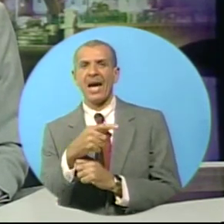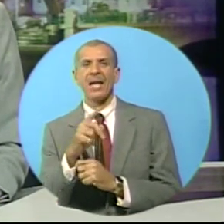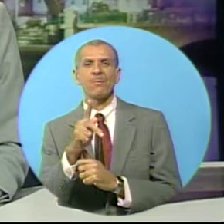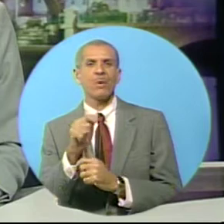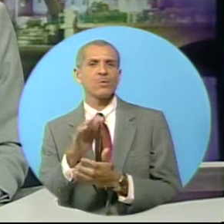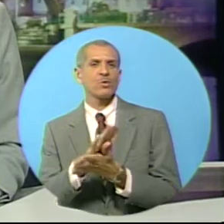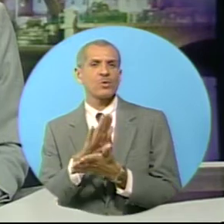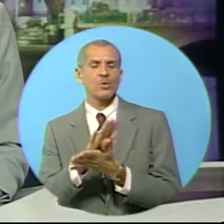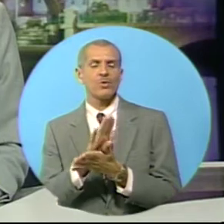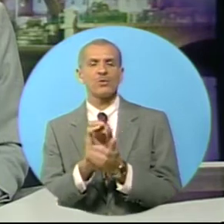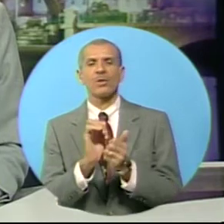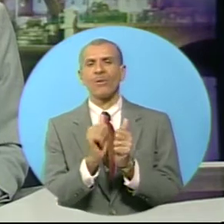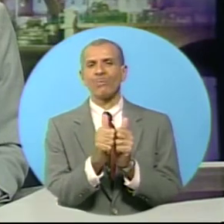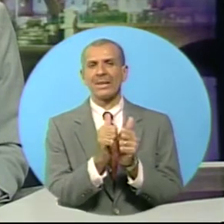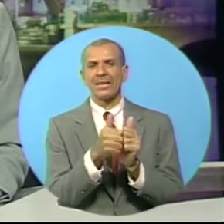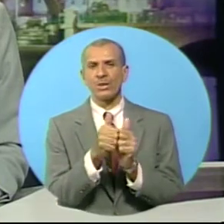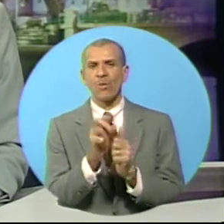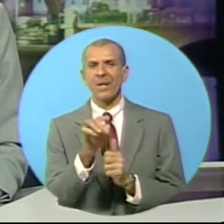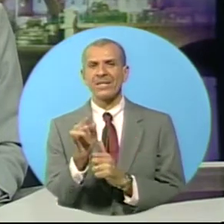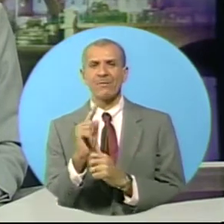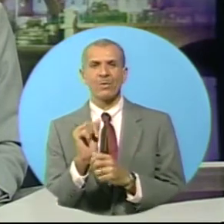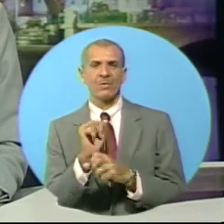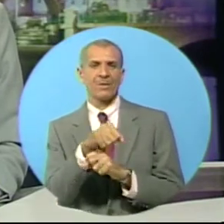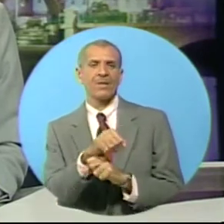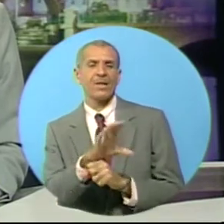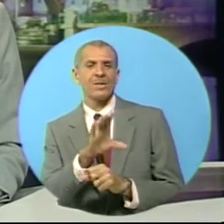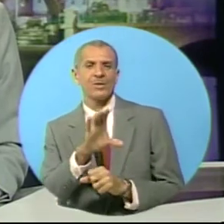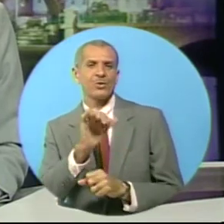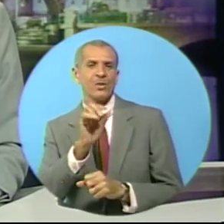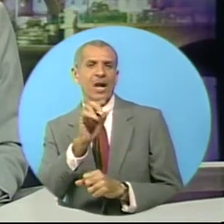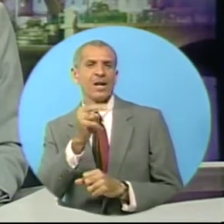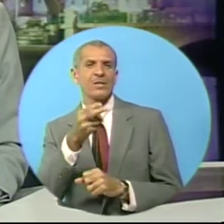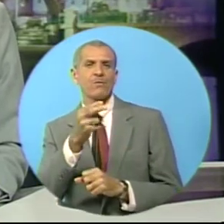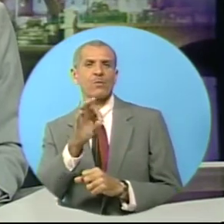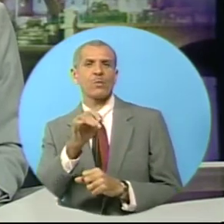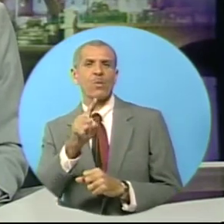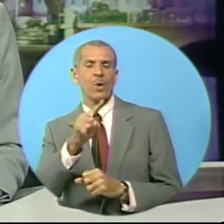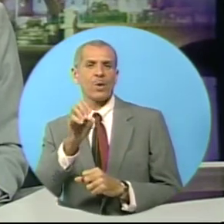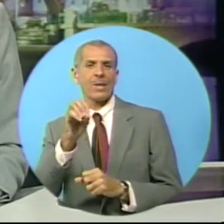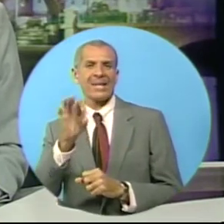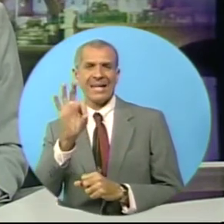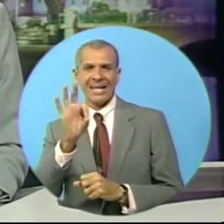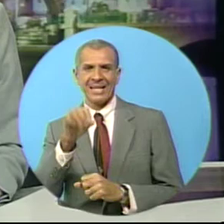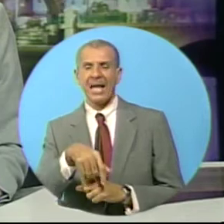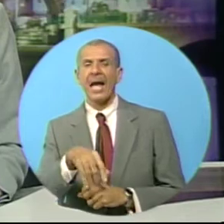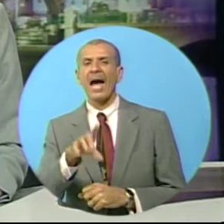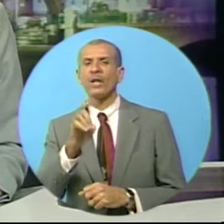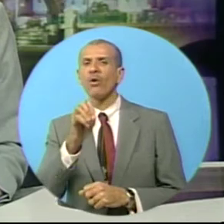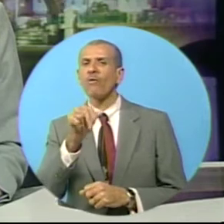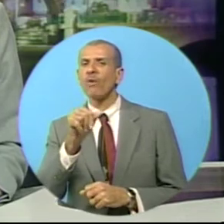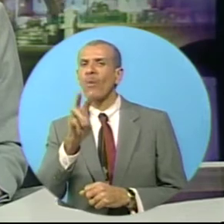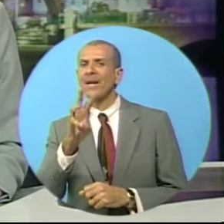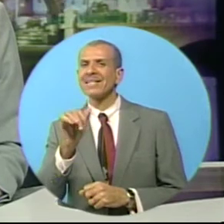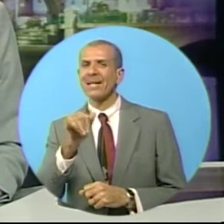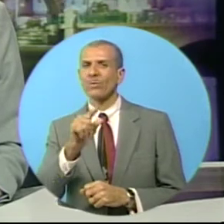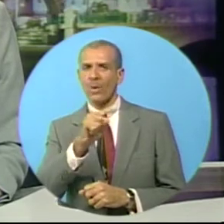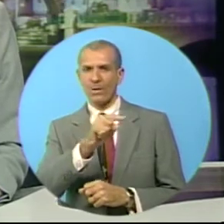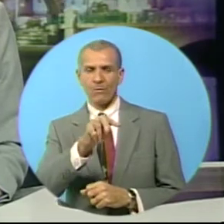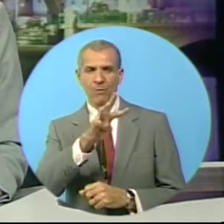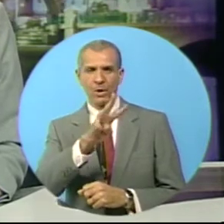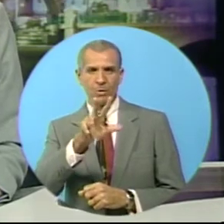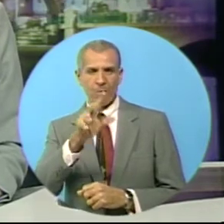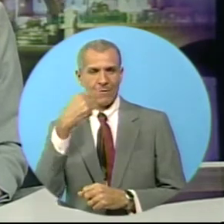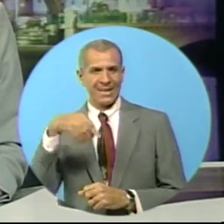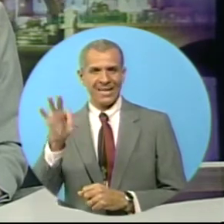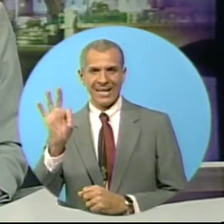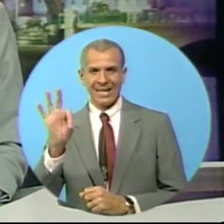cricket competition. West Terrace took care of Charles F. Broome by 109 runs. Scores at Dover, West Terrace 143 for